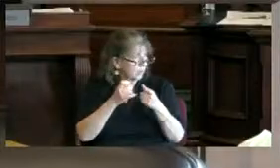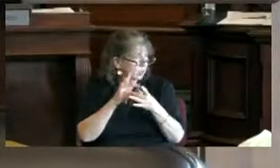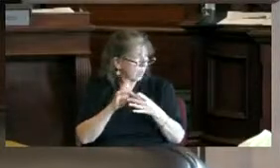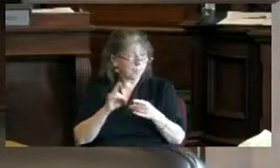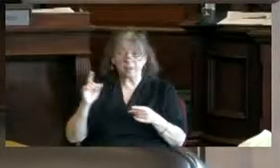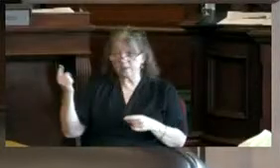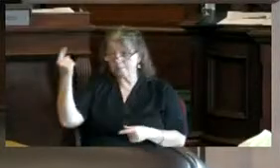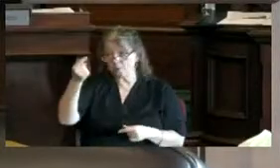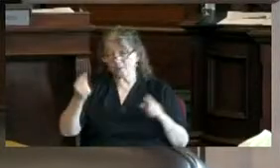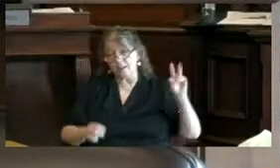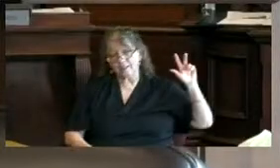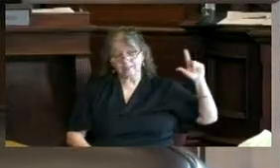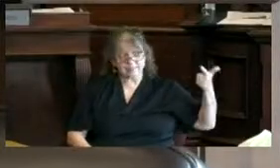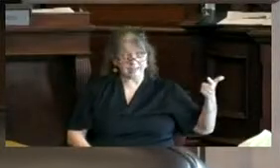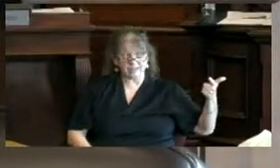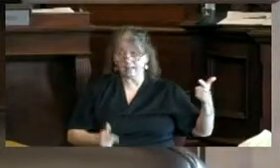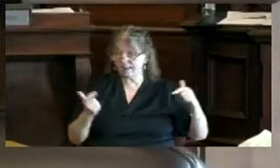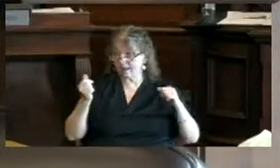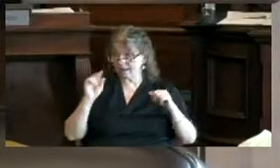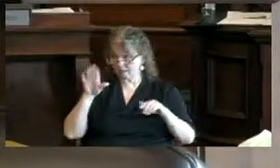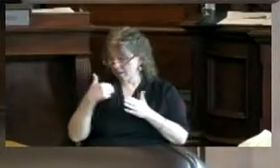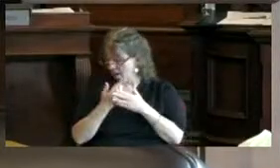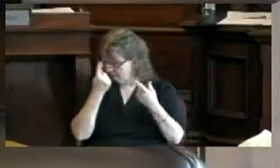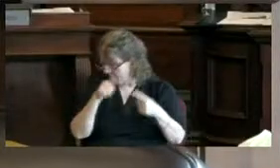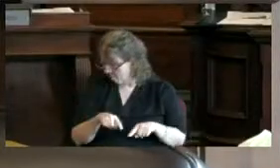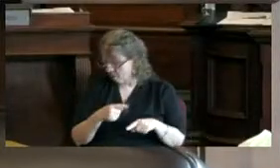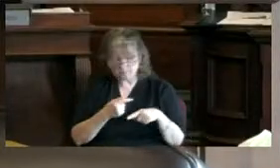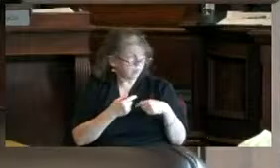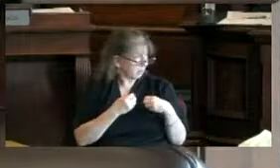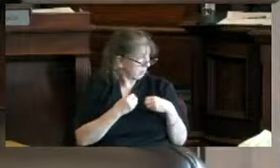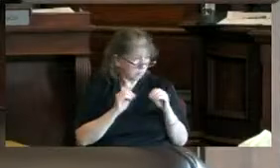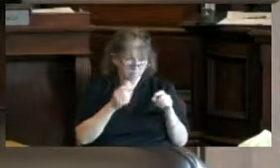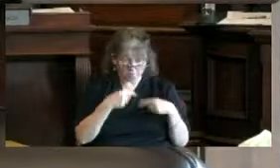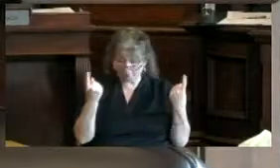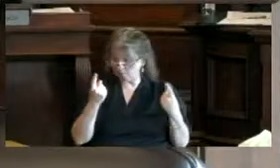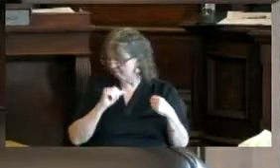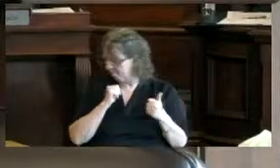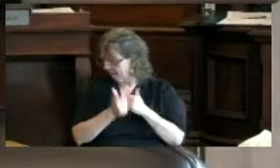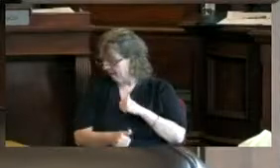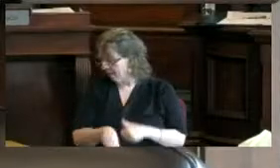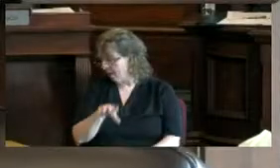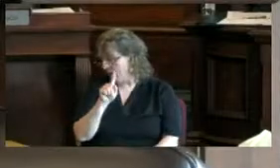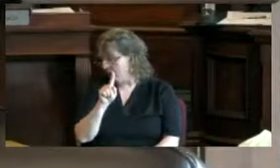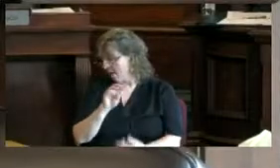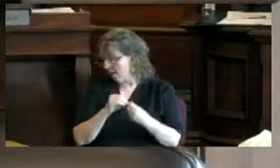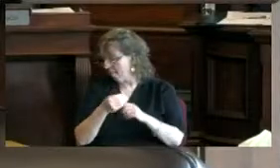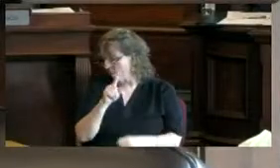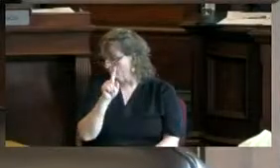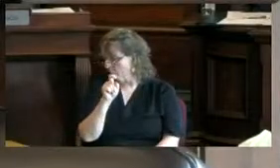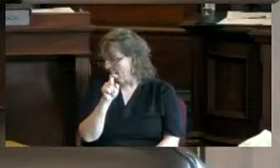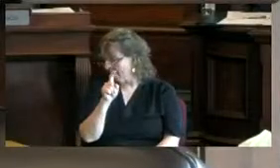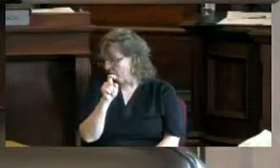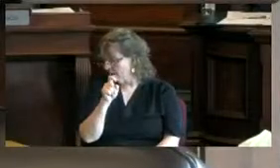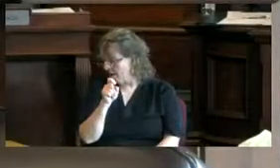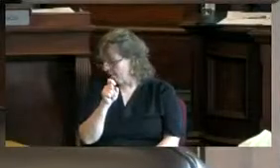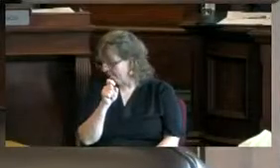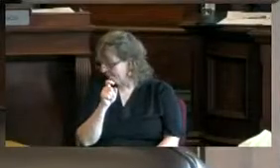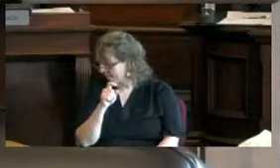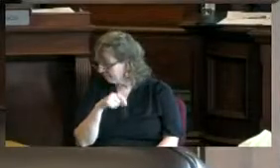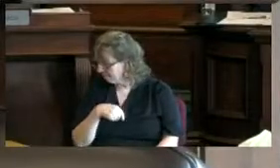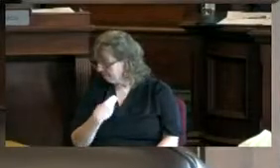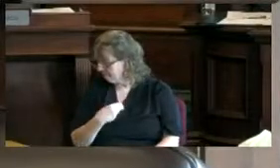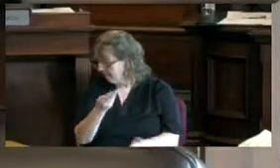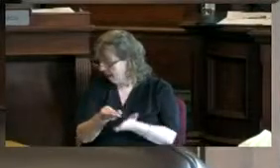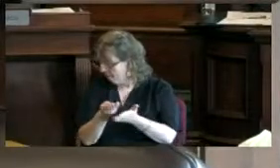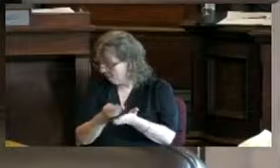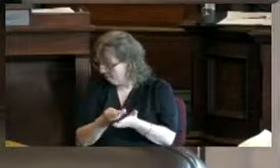Second. All in favor? Aye. Any opposed? Motion carries. Introductory number 100, appropriating funds,